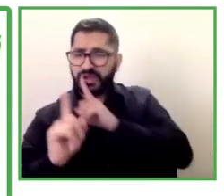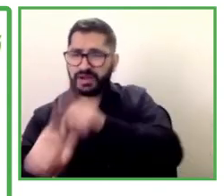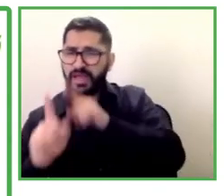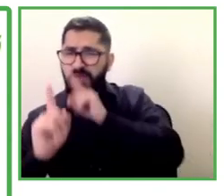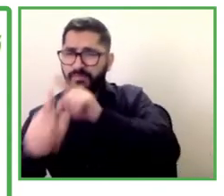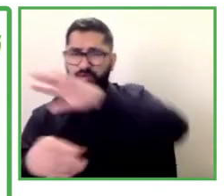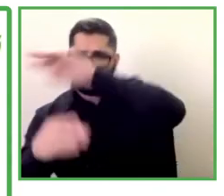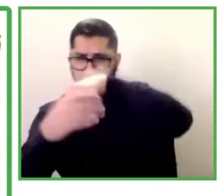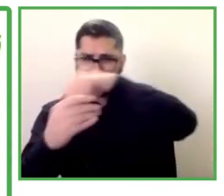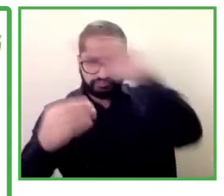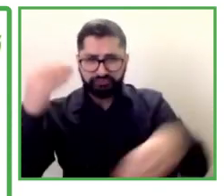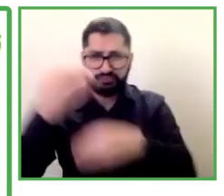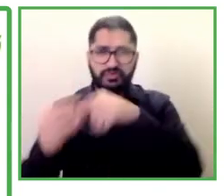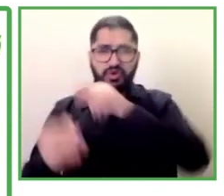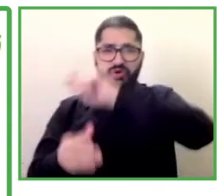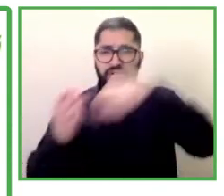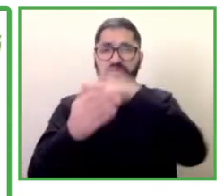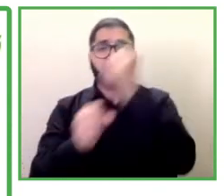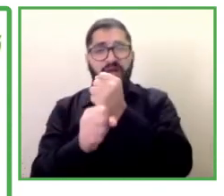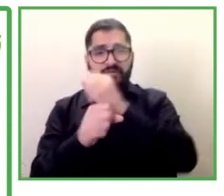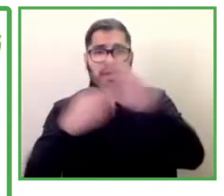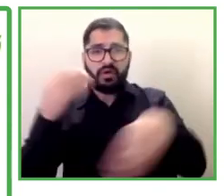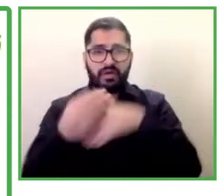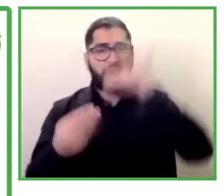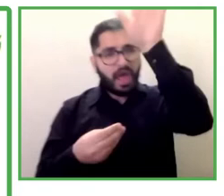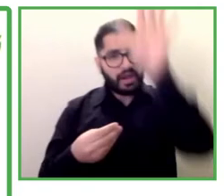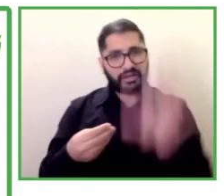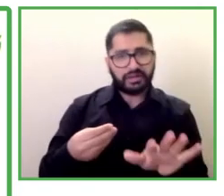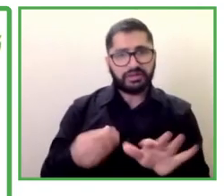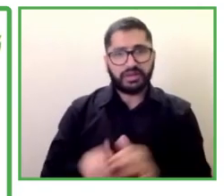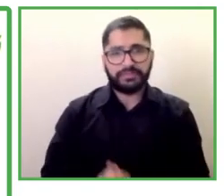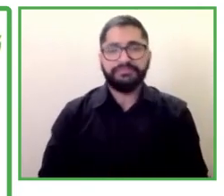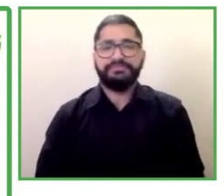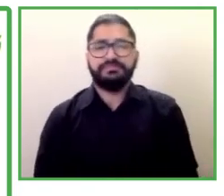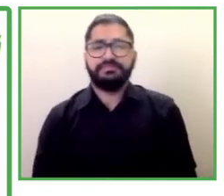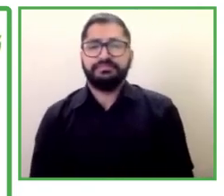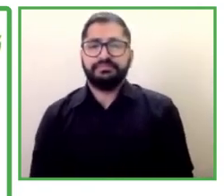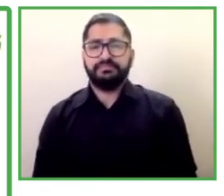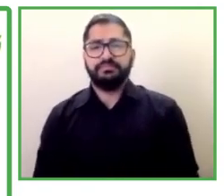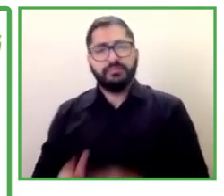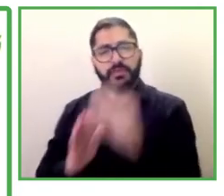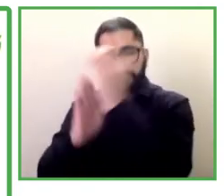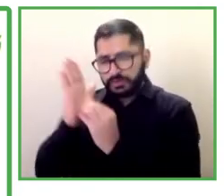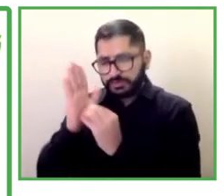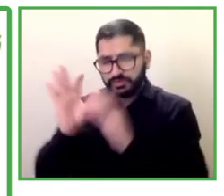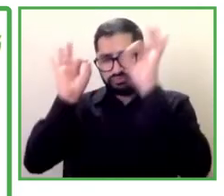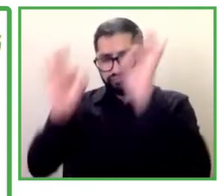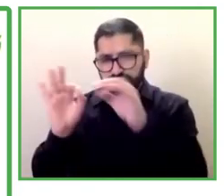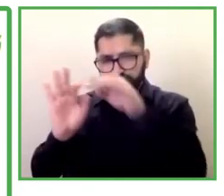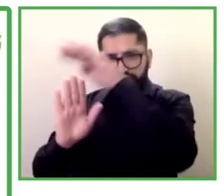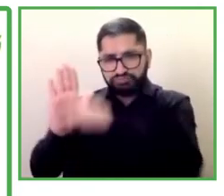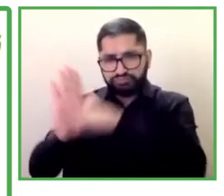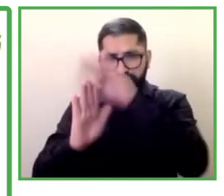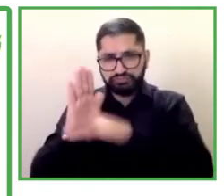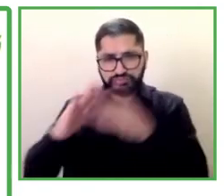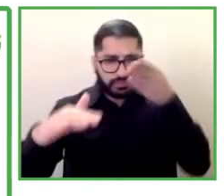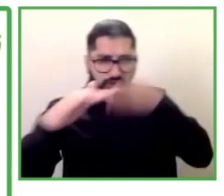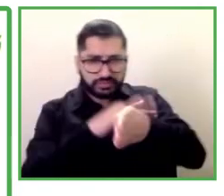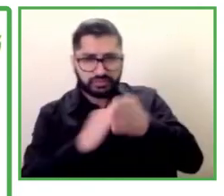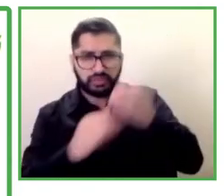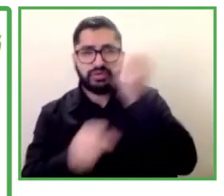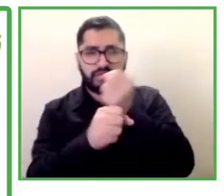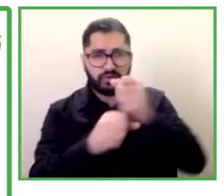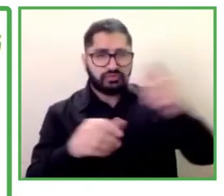contract, we included in the characteristics, in the social characteristics of the offer, things that are very much related to things